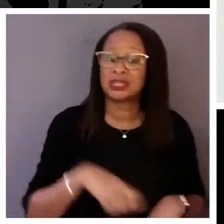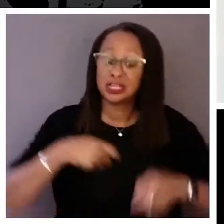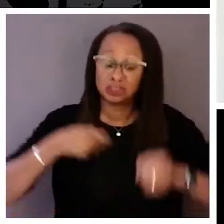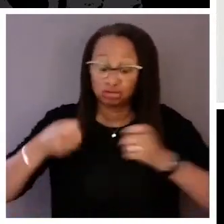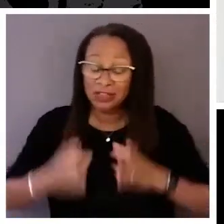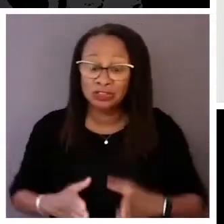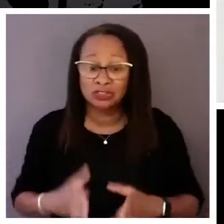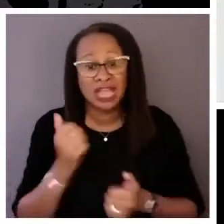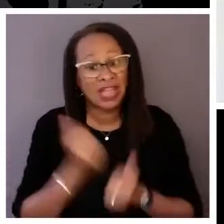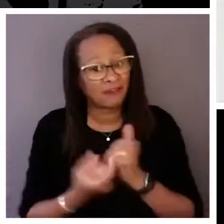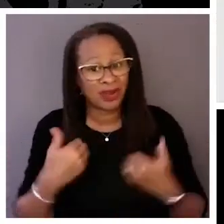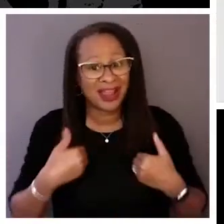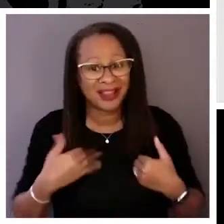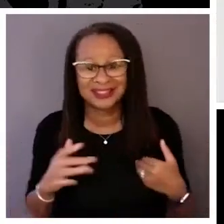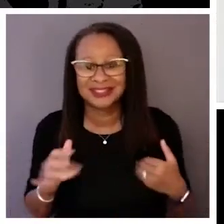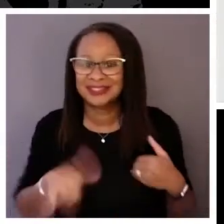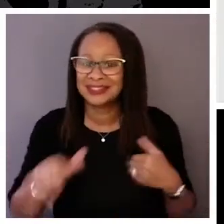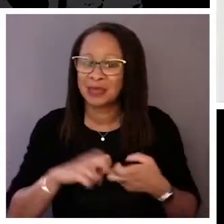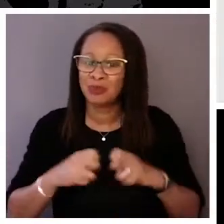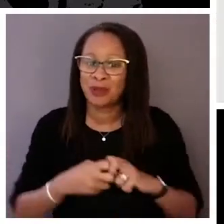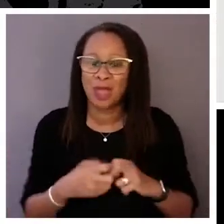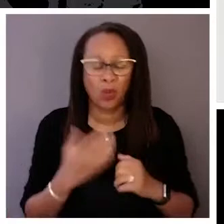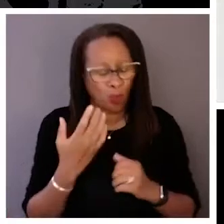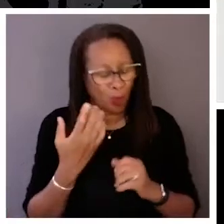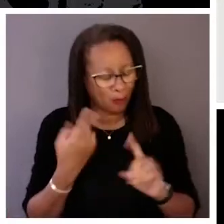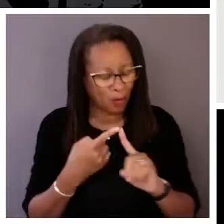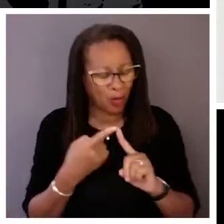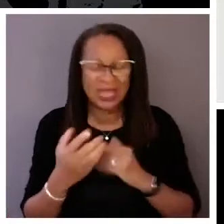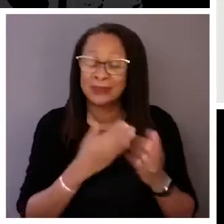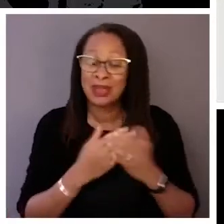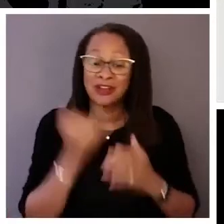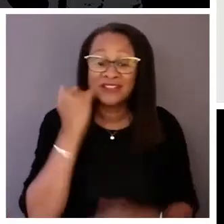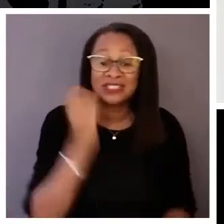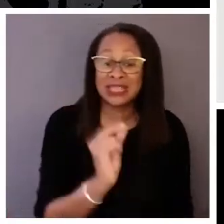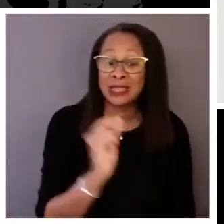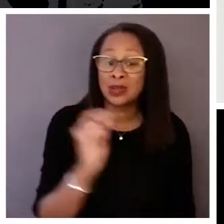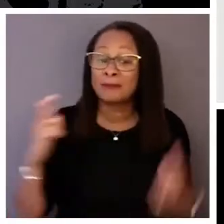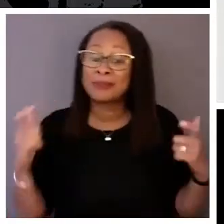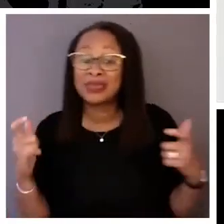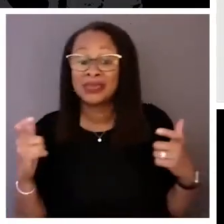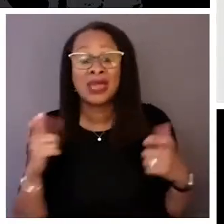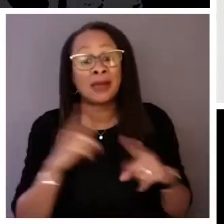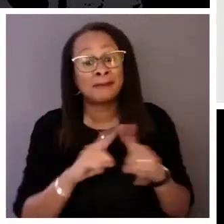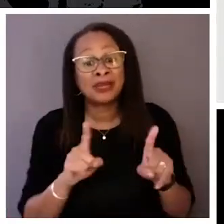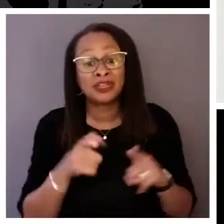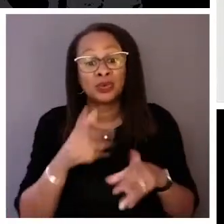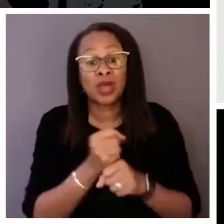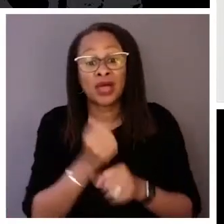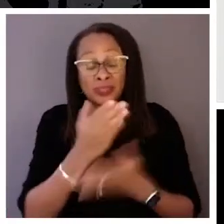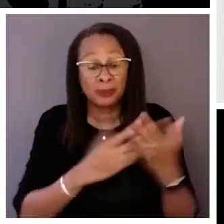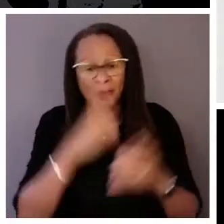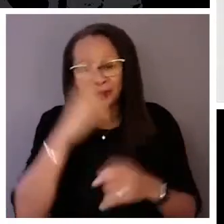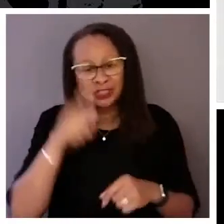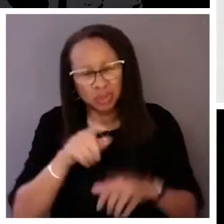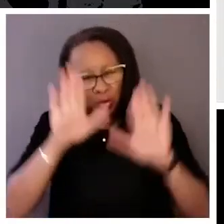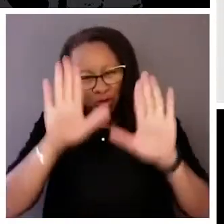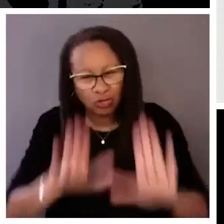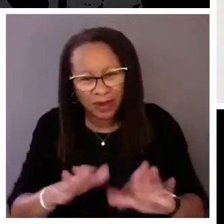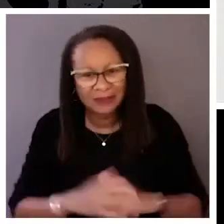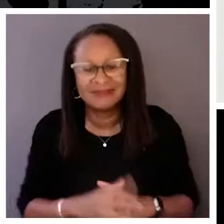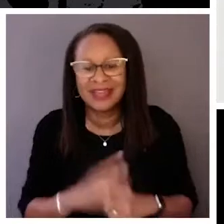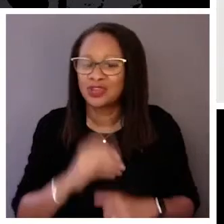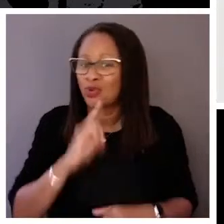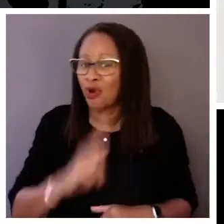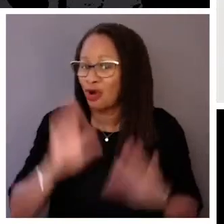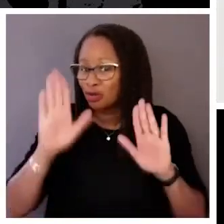syndrome, directors, everybody has it at one point, even if it's little or big, but you got the part because you were great